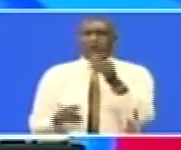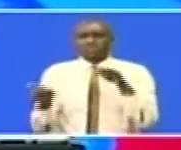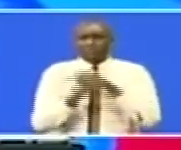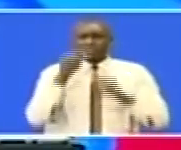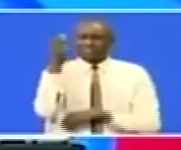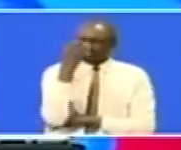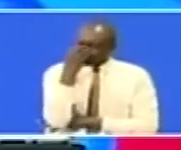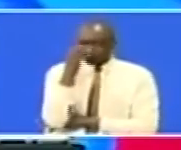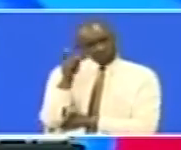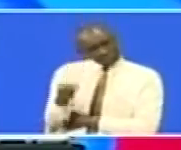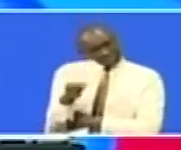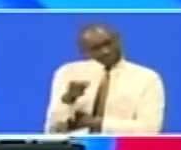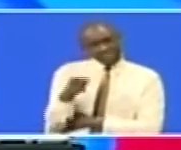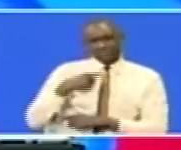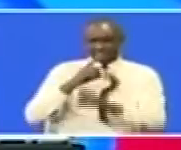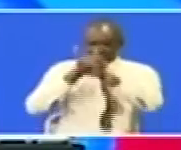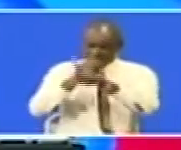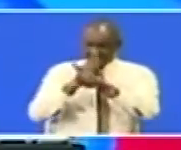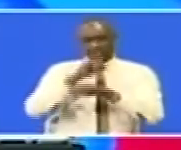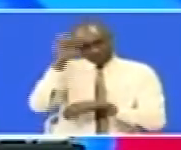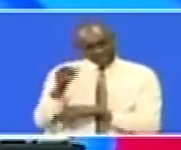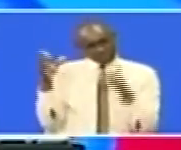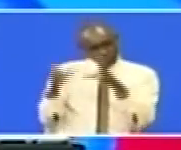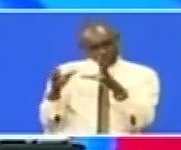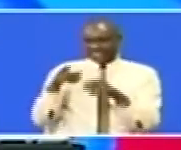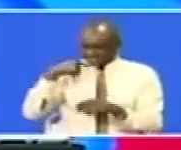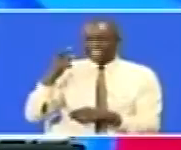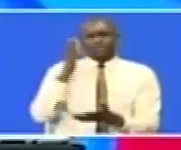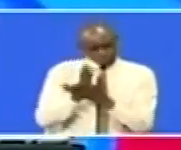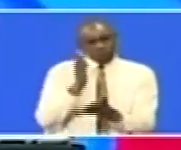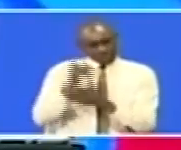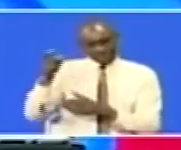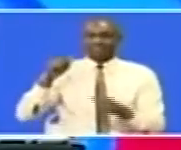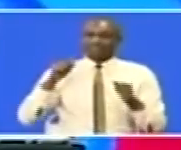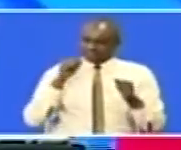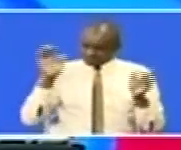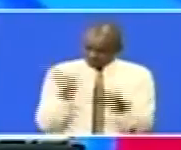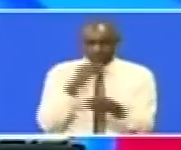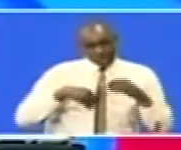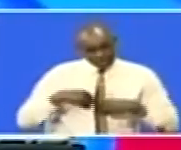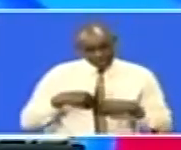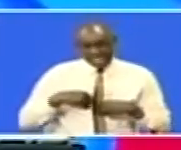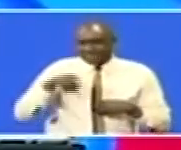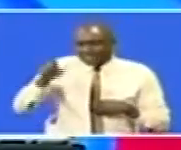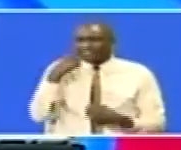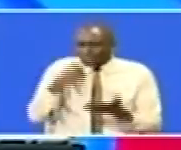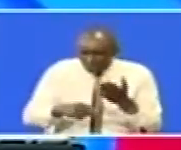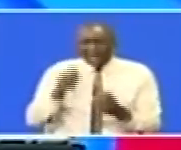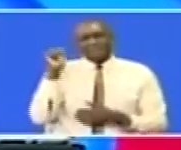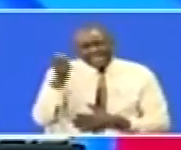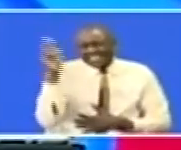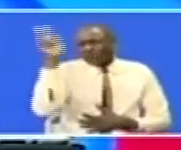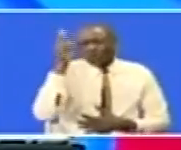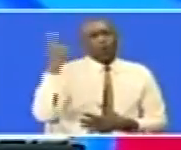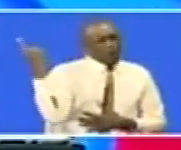Deputy President William Ruto is defending Jubilee's record on the fight against corruption. The deputy president says President Uhuru Kenyatta's government is the only